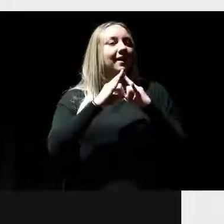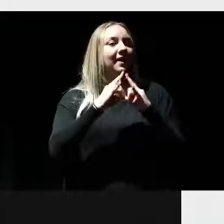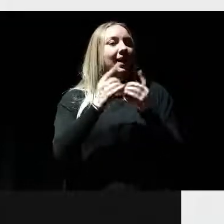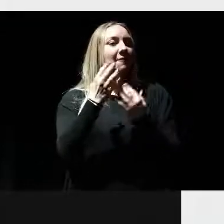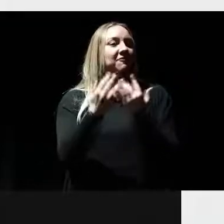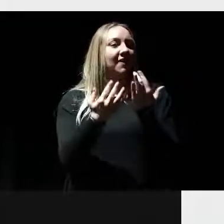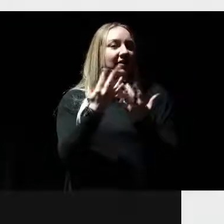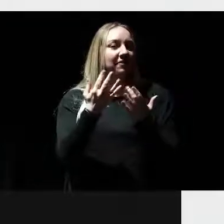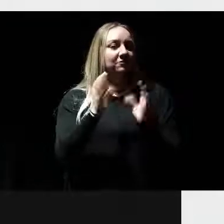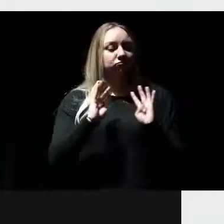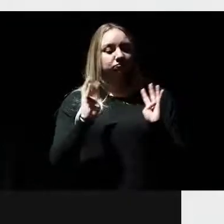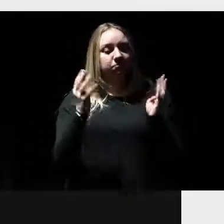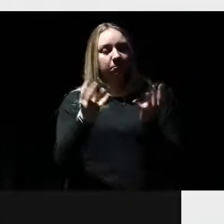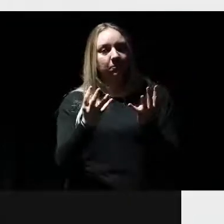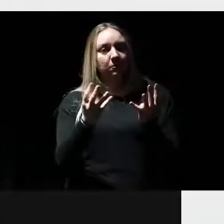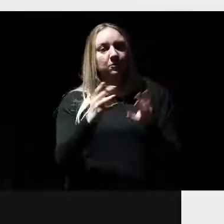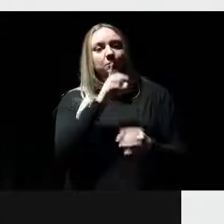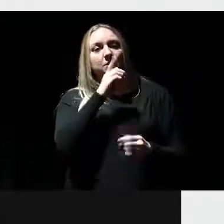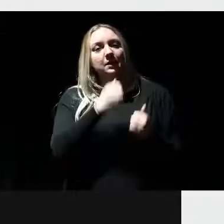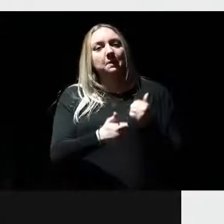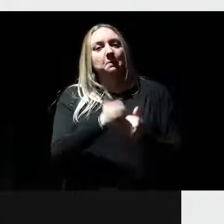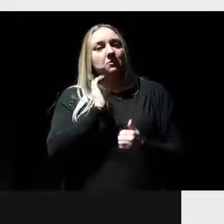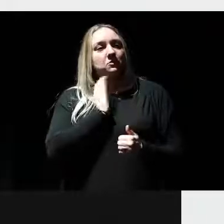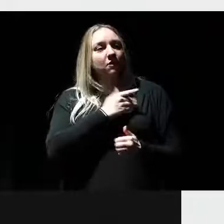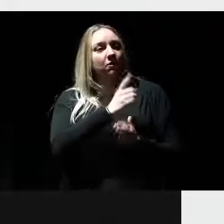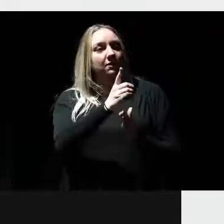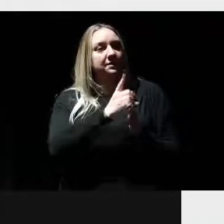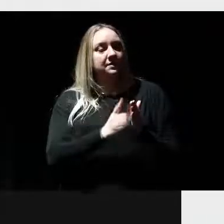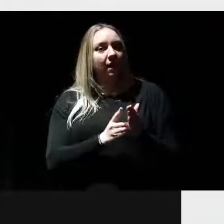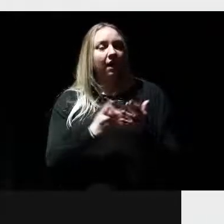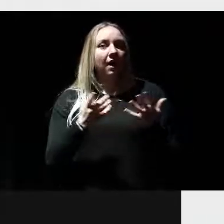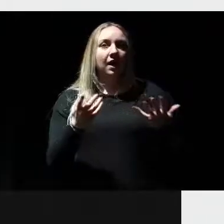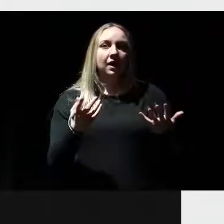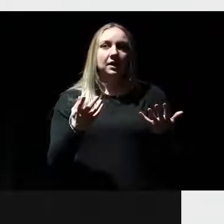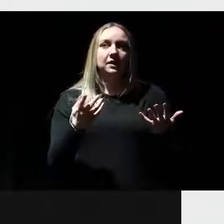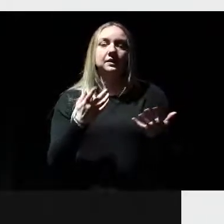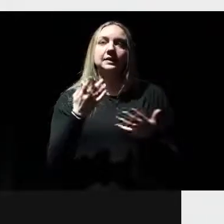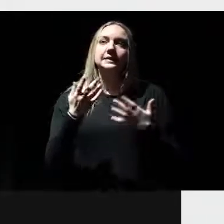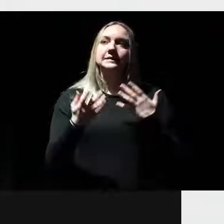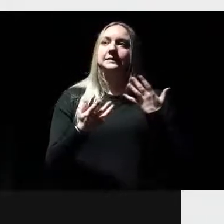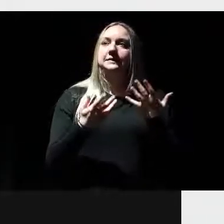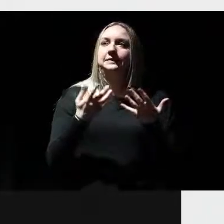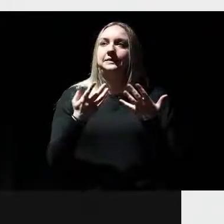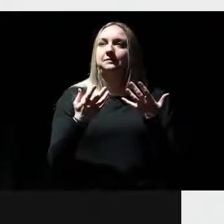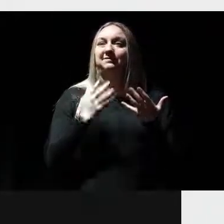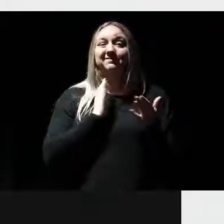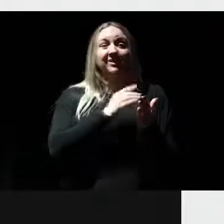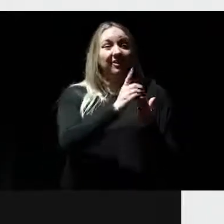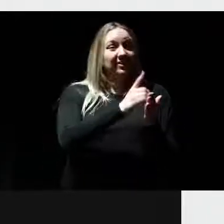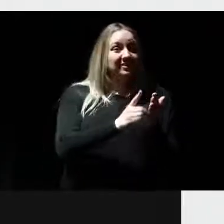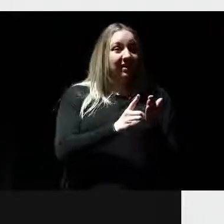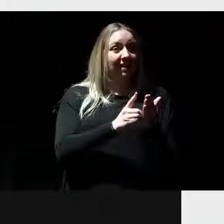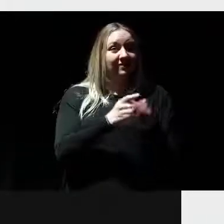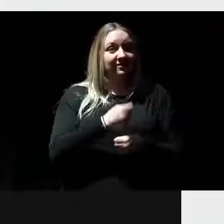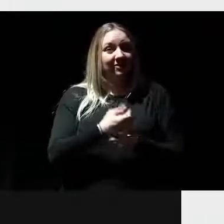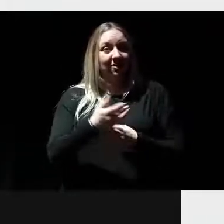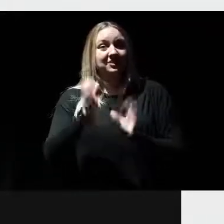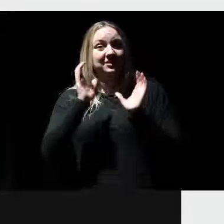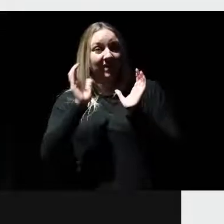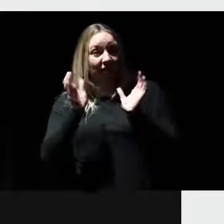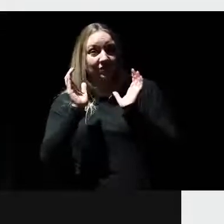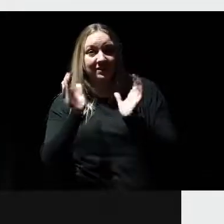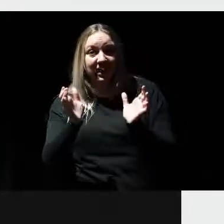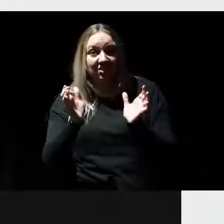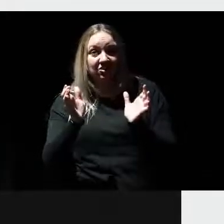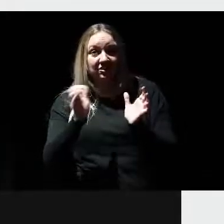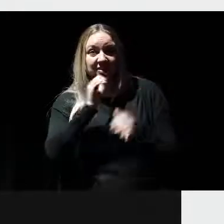design is a genuine debate and conversation. And every time a new thing gets made,